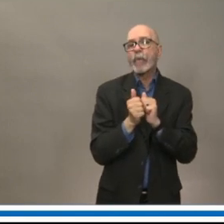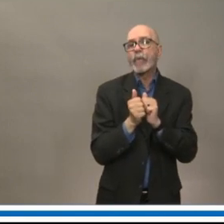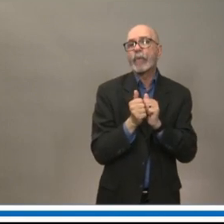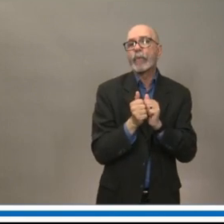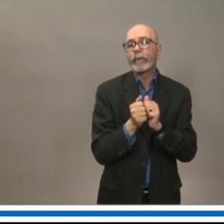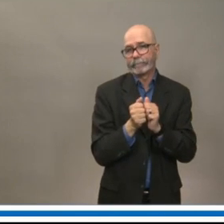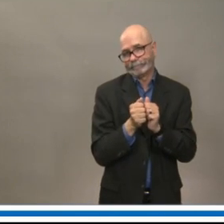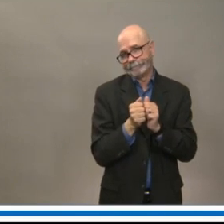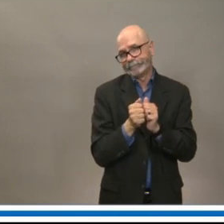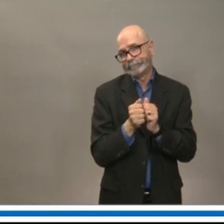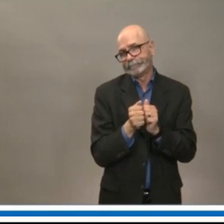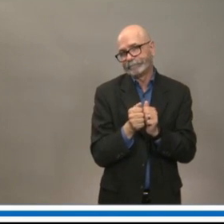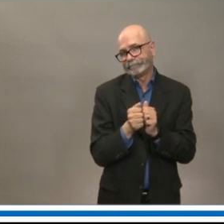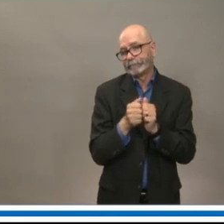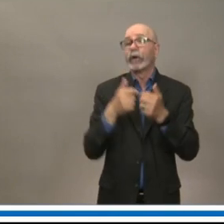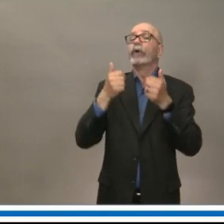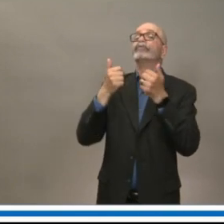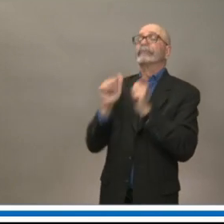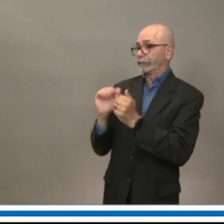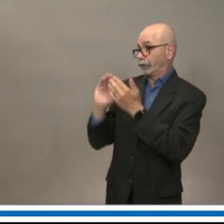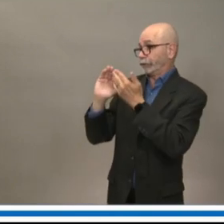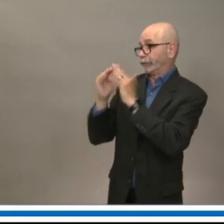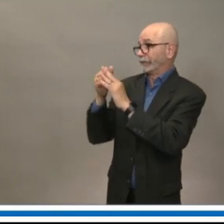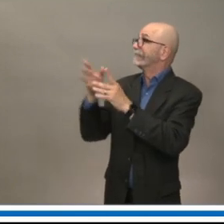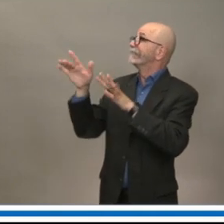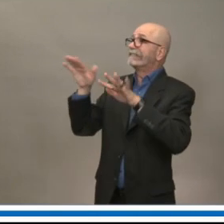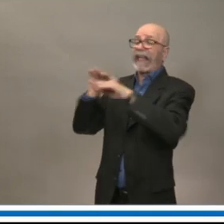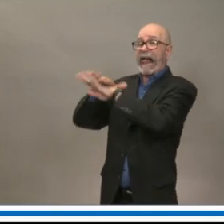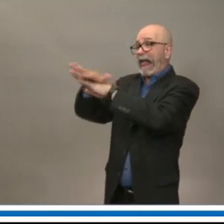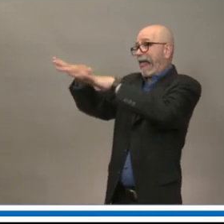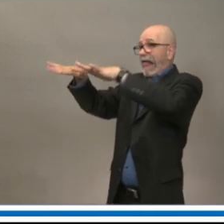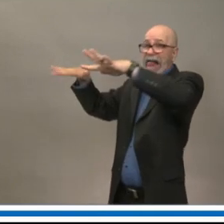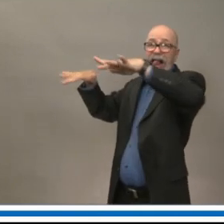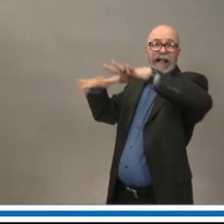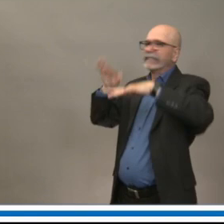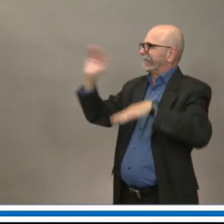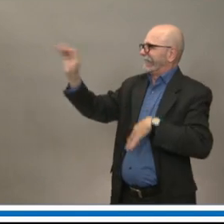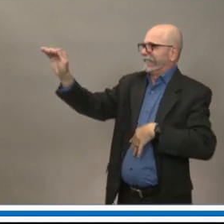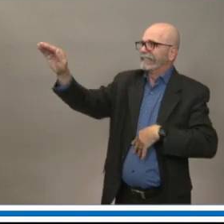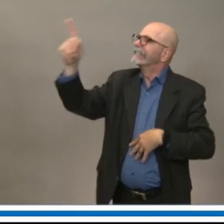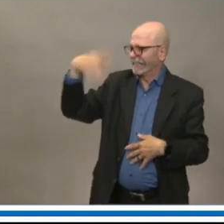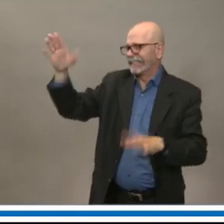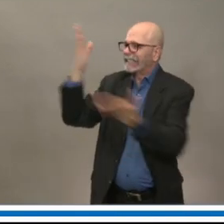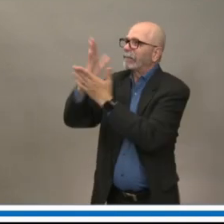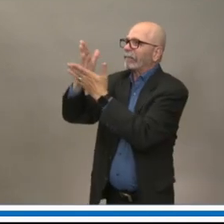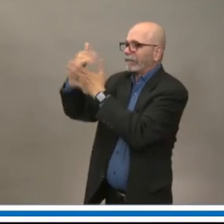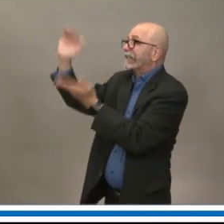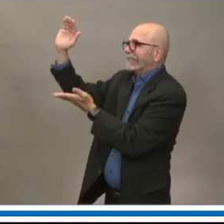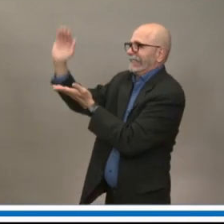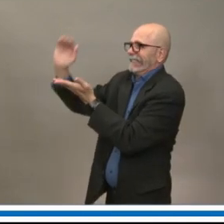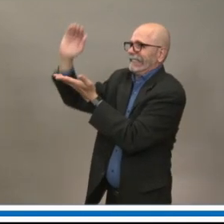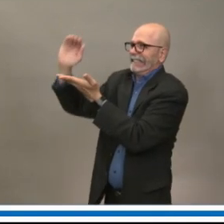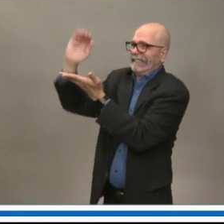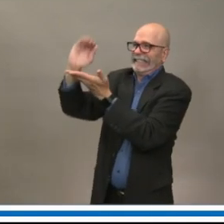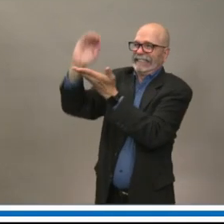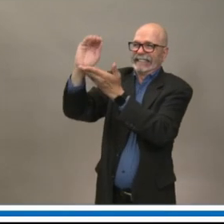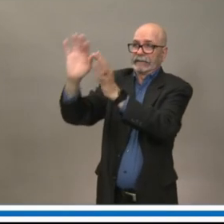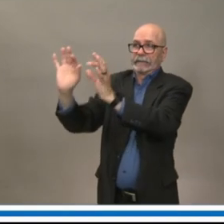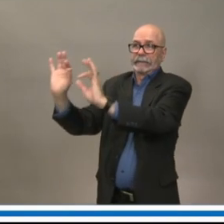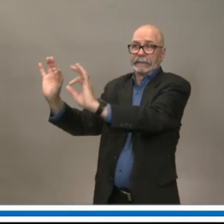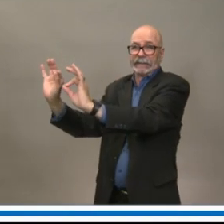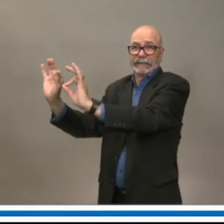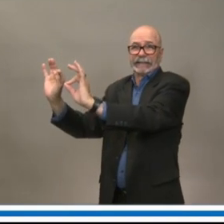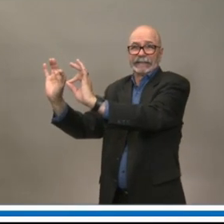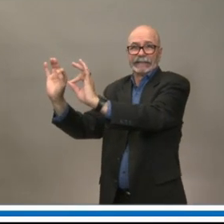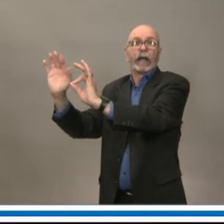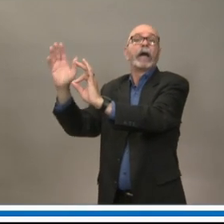disease transmission in our communities, which minimizes the possibility of a healthcare worker in that community unknowingly being infected